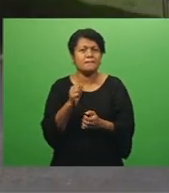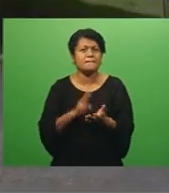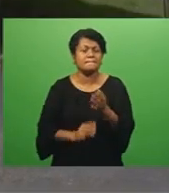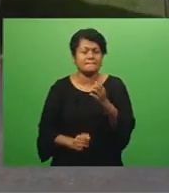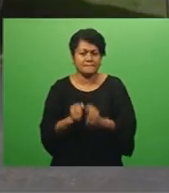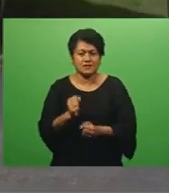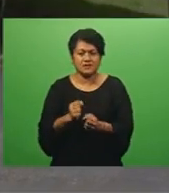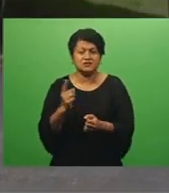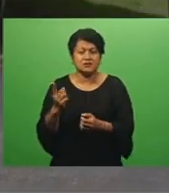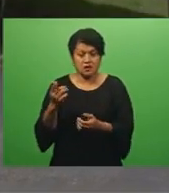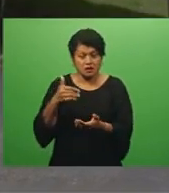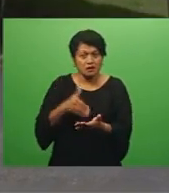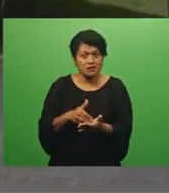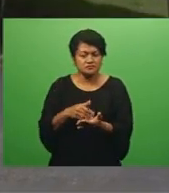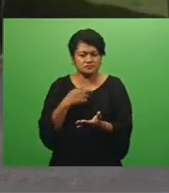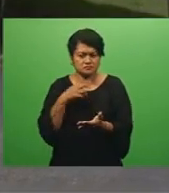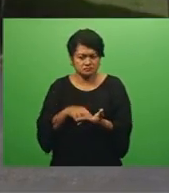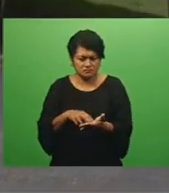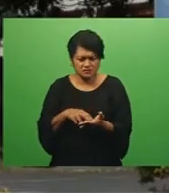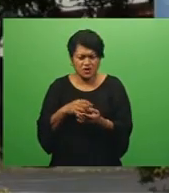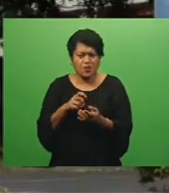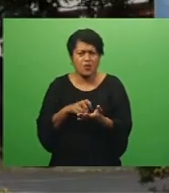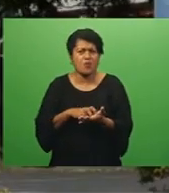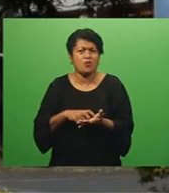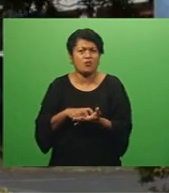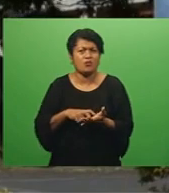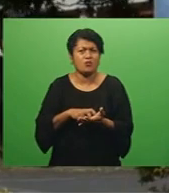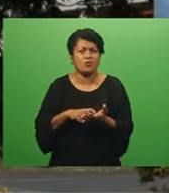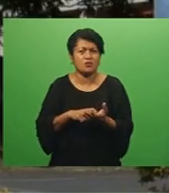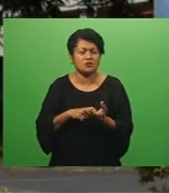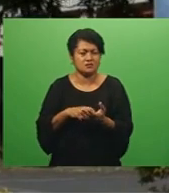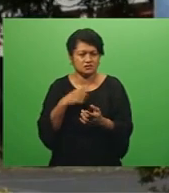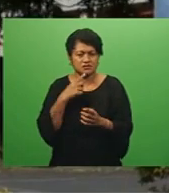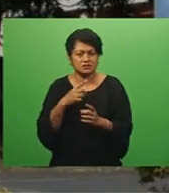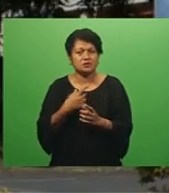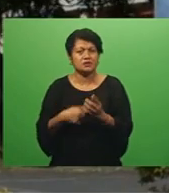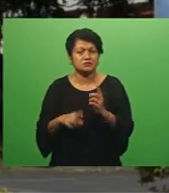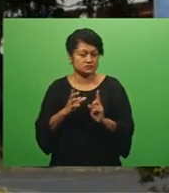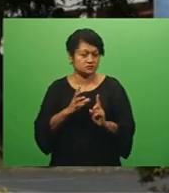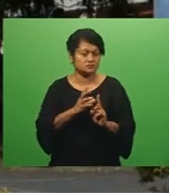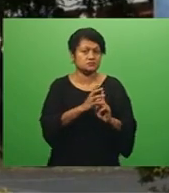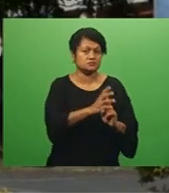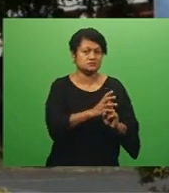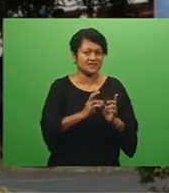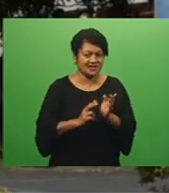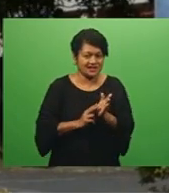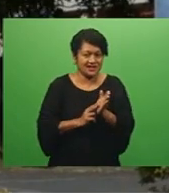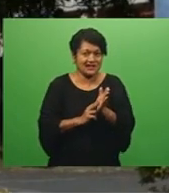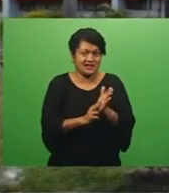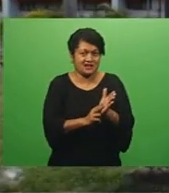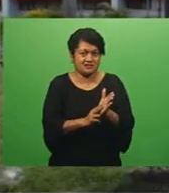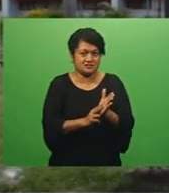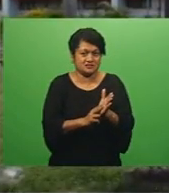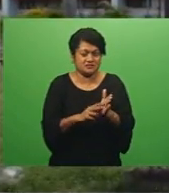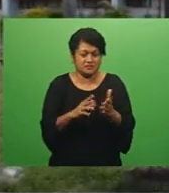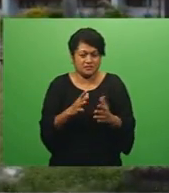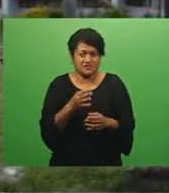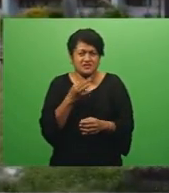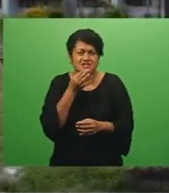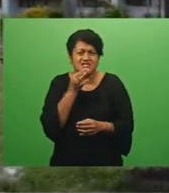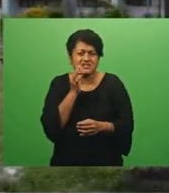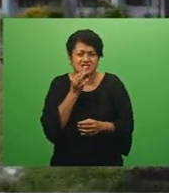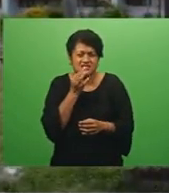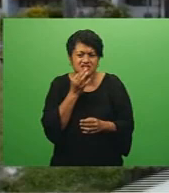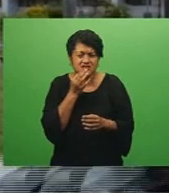result during routine testing while undergoing the mandatory 14-day quarantine in Nandi, indicating there was little viral material